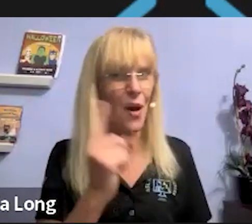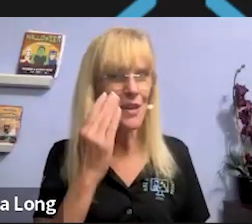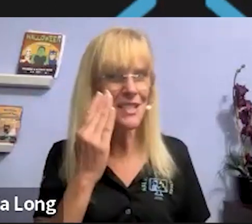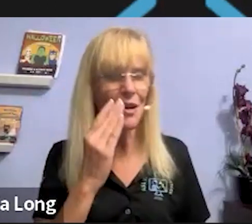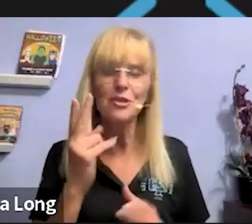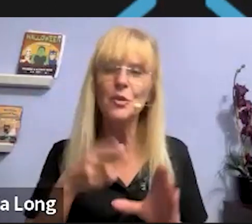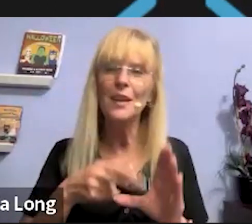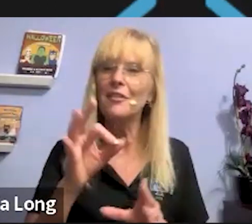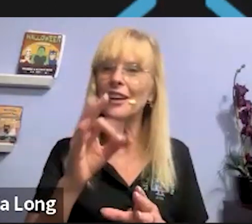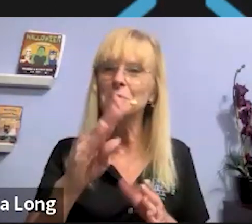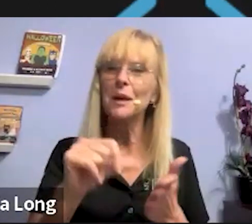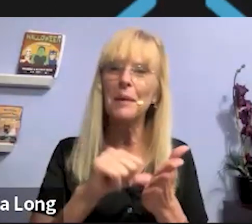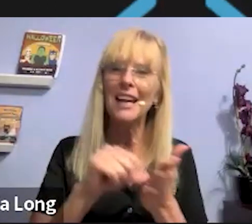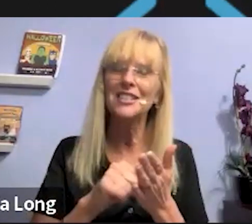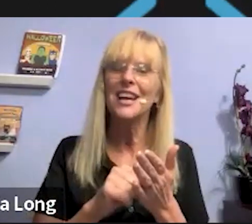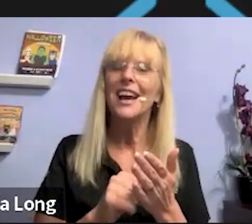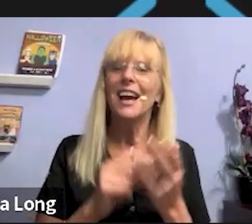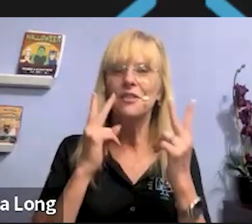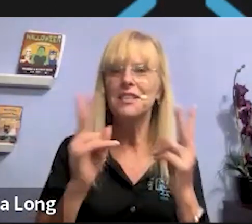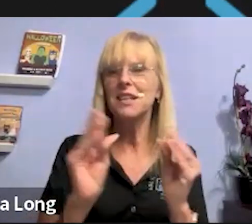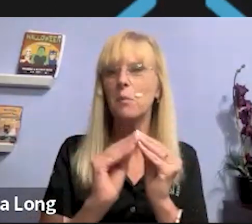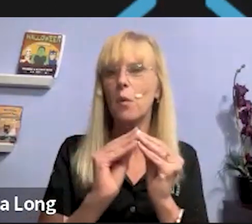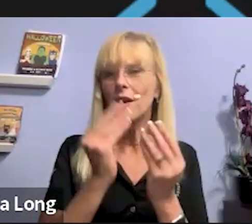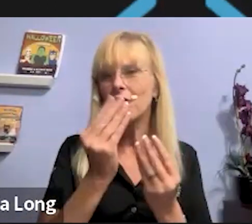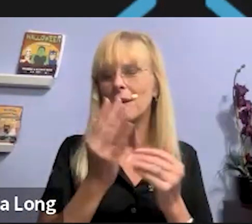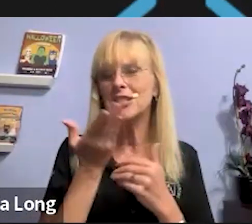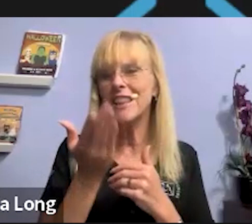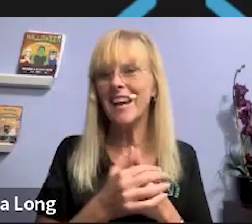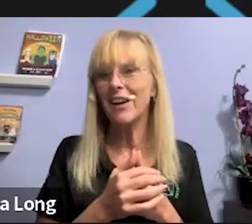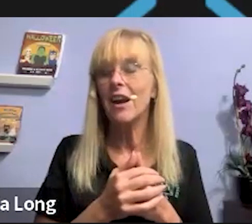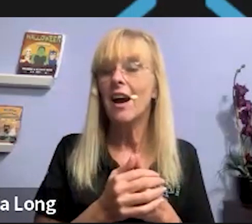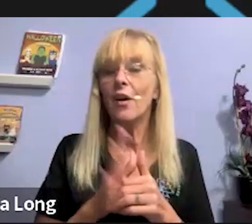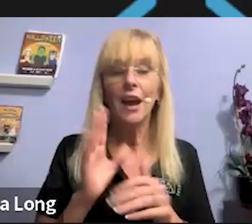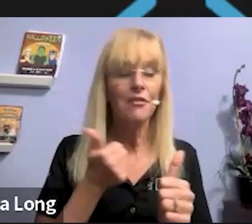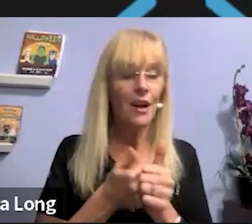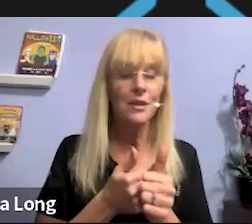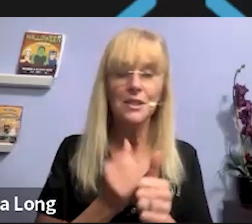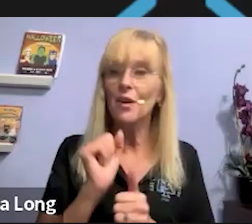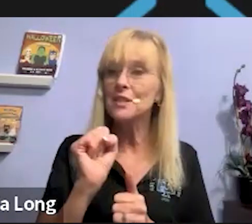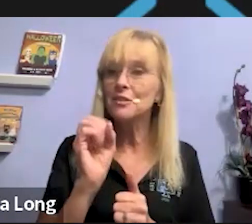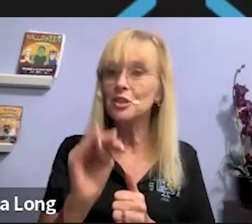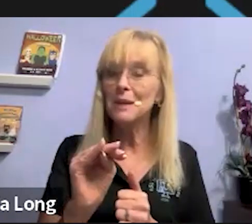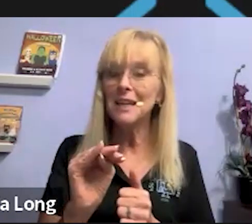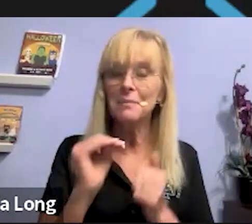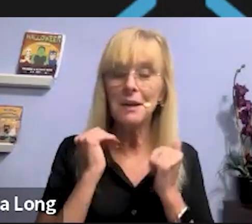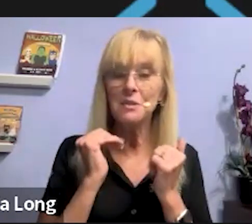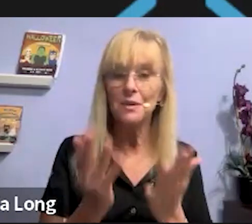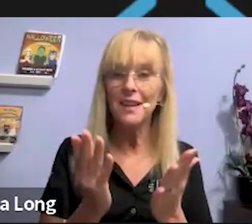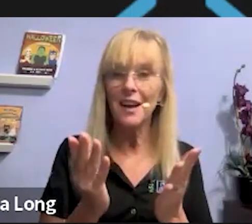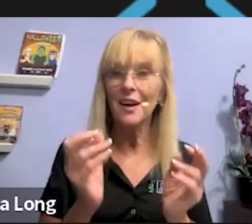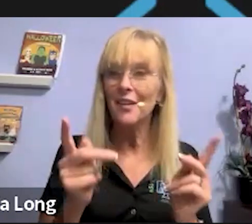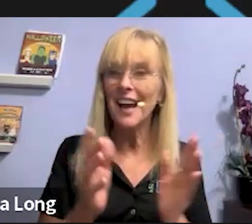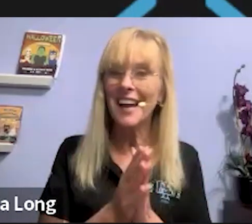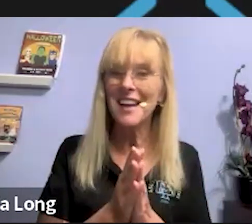but you can always join the Facebook page and you can see more information there. Okay, follow us on all the social media because